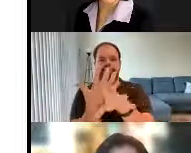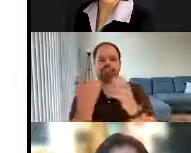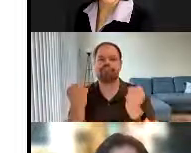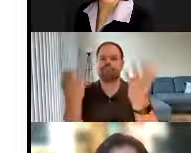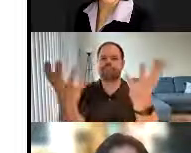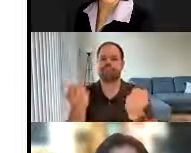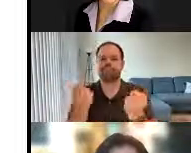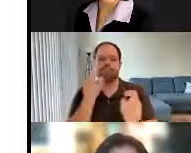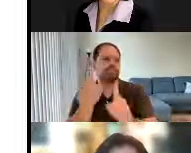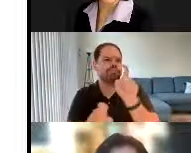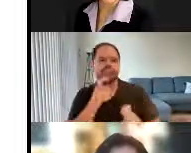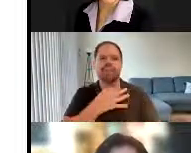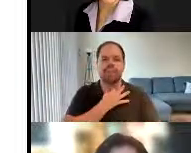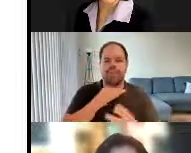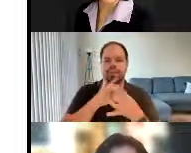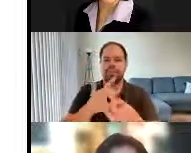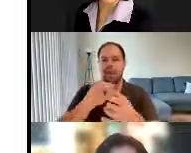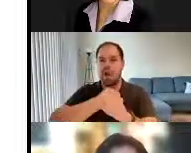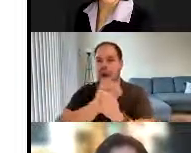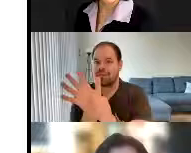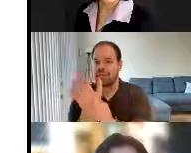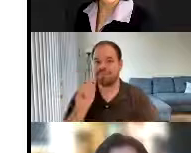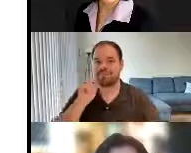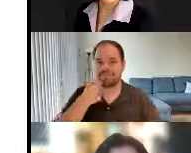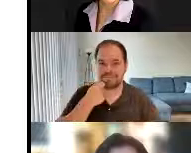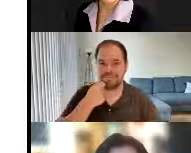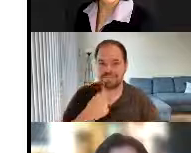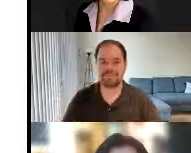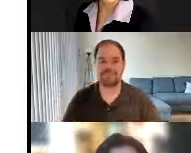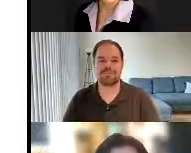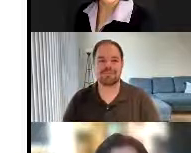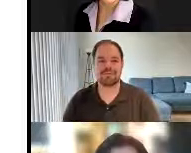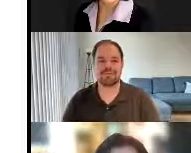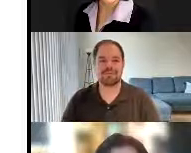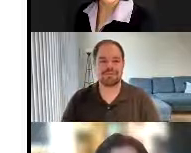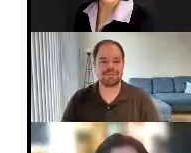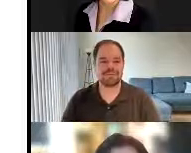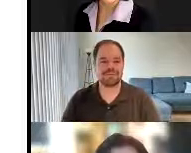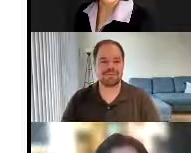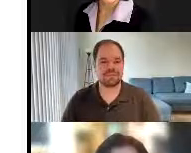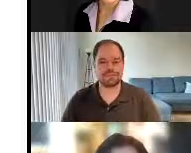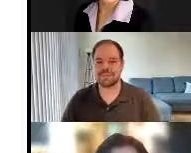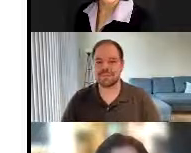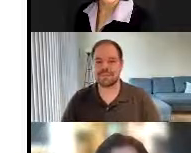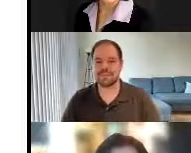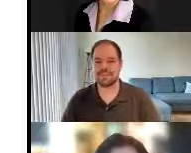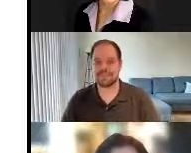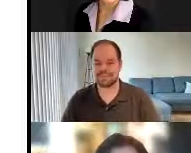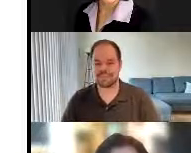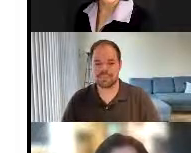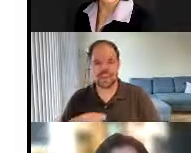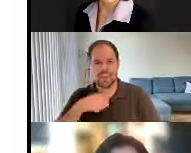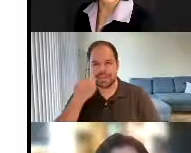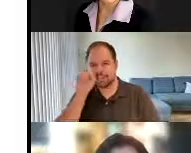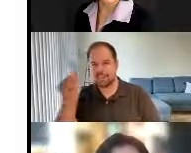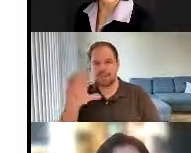Communication Service for the Deaf has a hotline where deaf individuals can get information about COVID-19 in ASL. So I